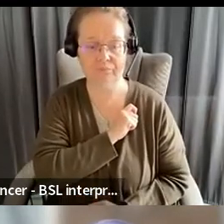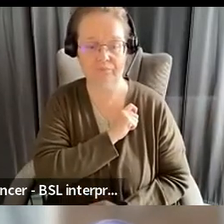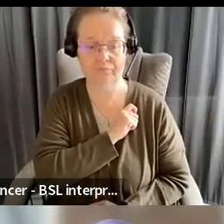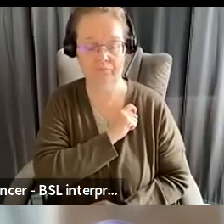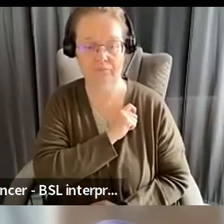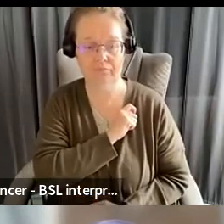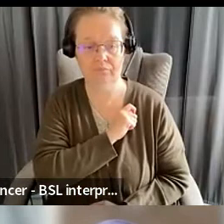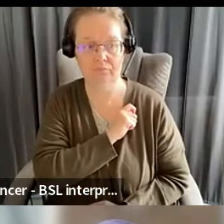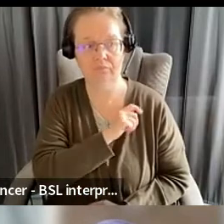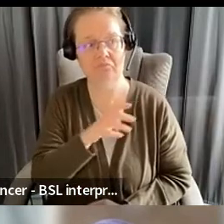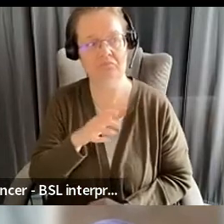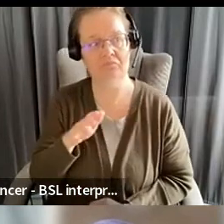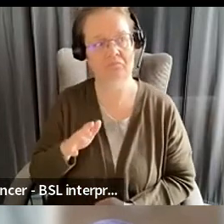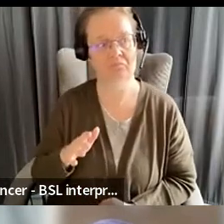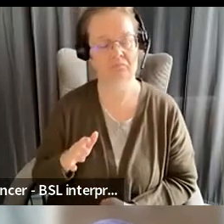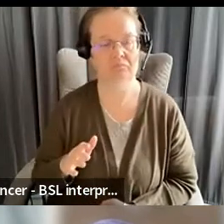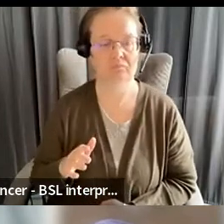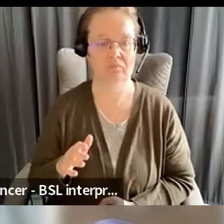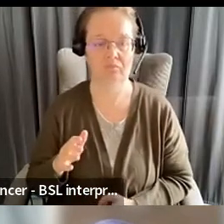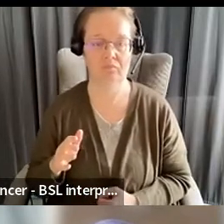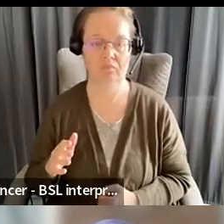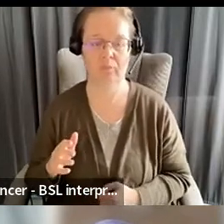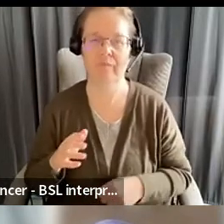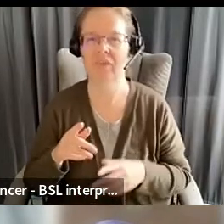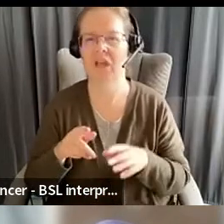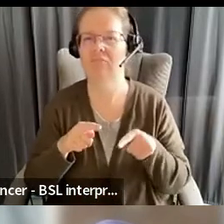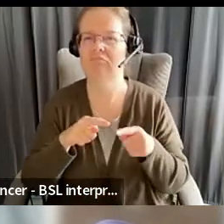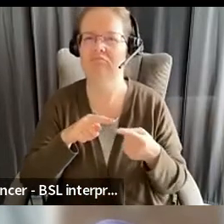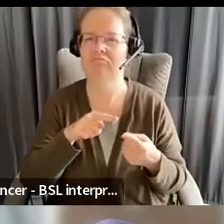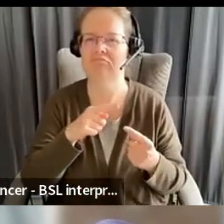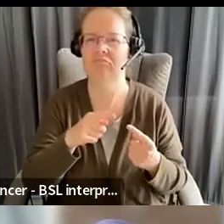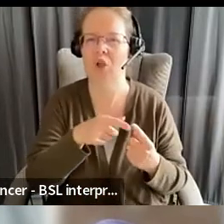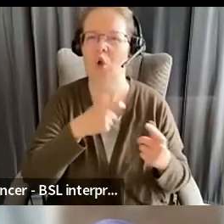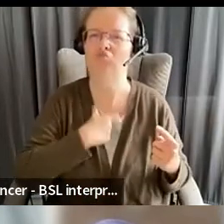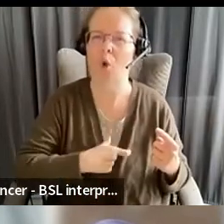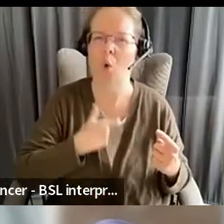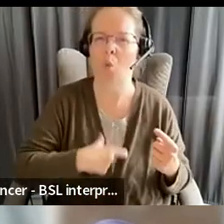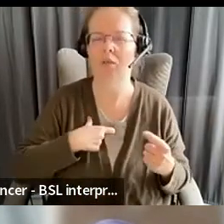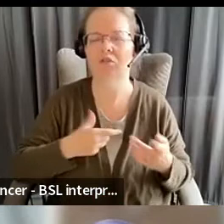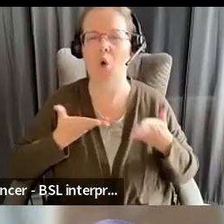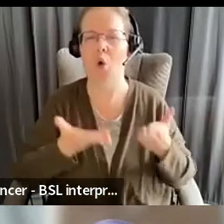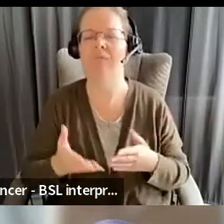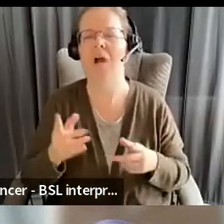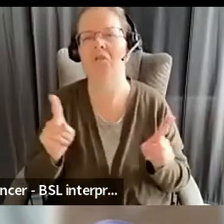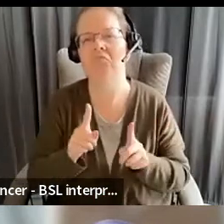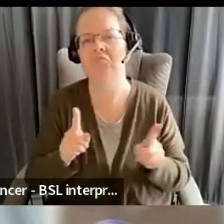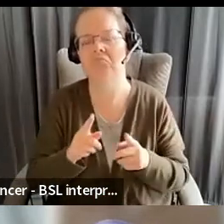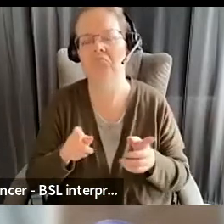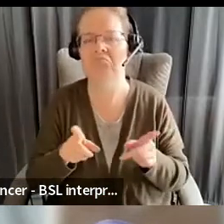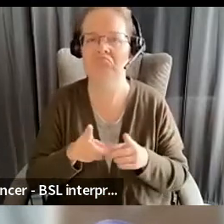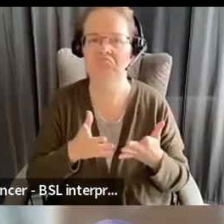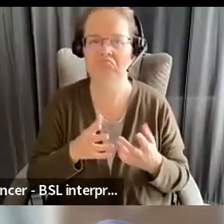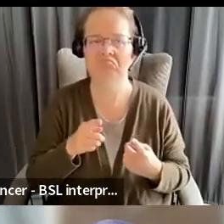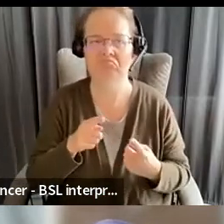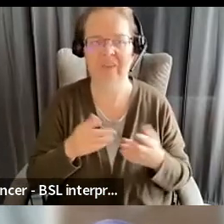in terms of the types of roles that we offer, and essentially, you know,